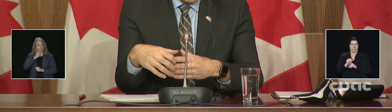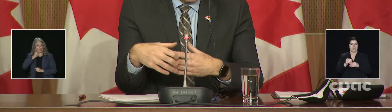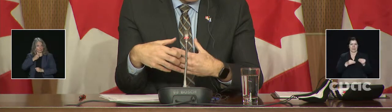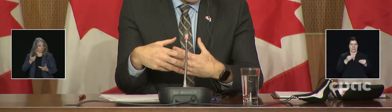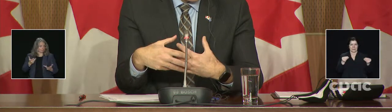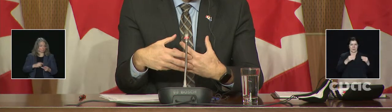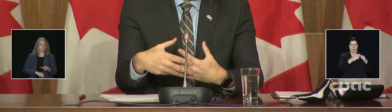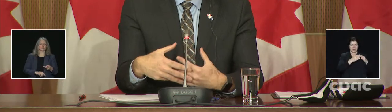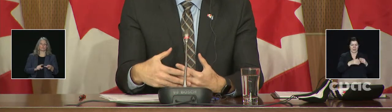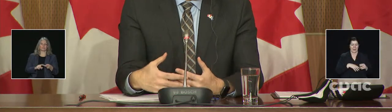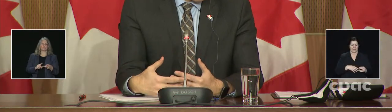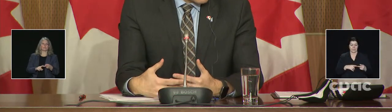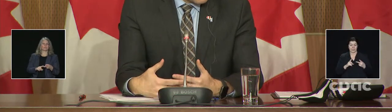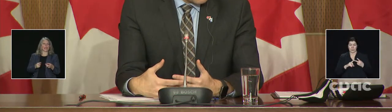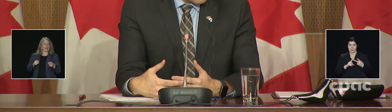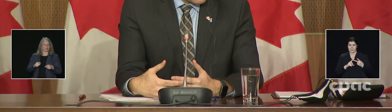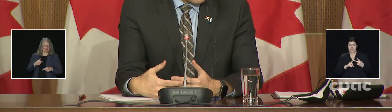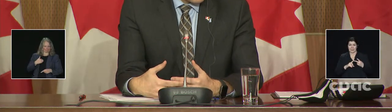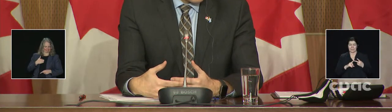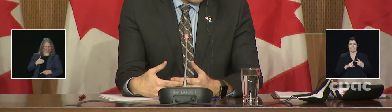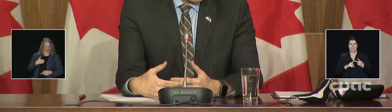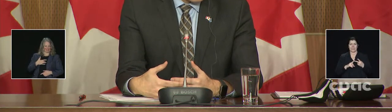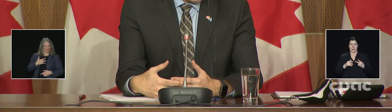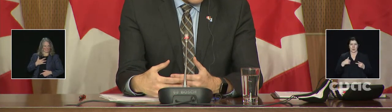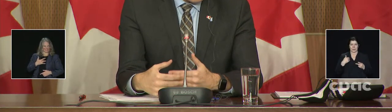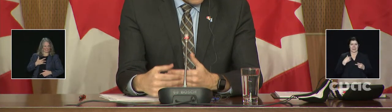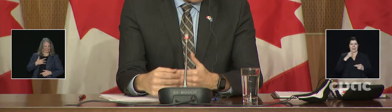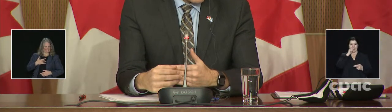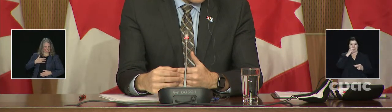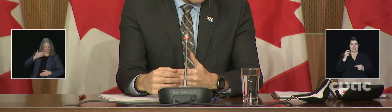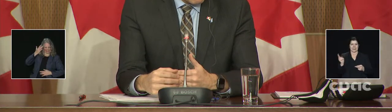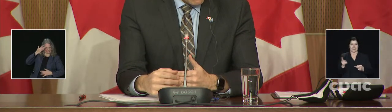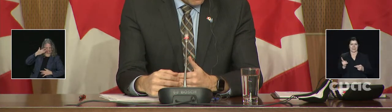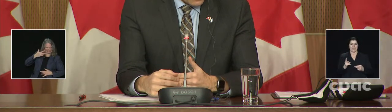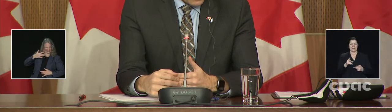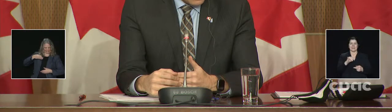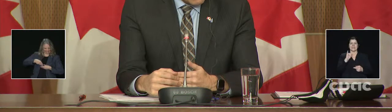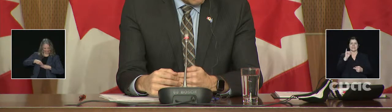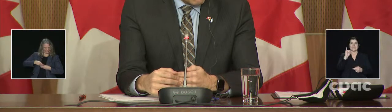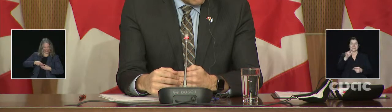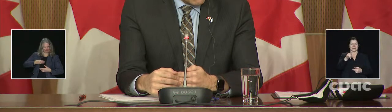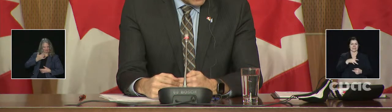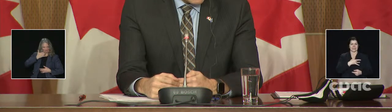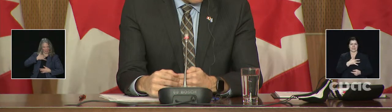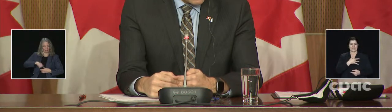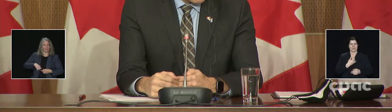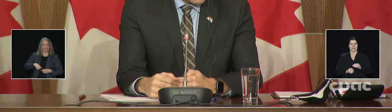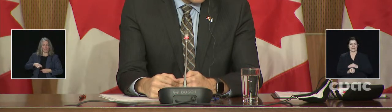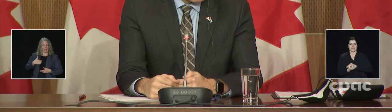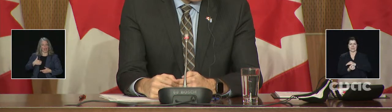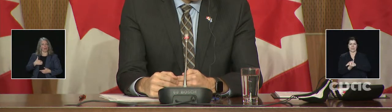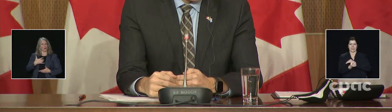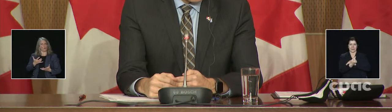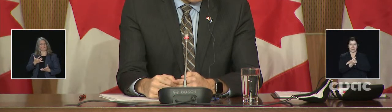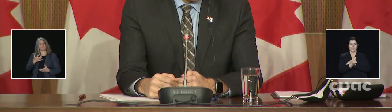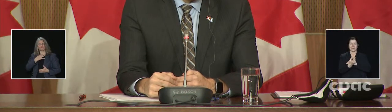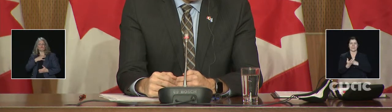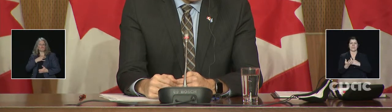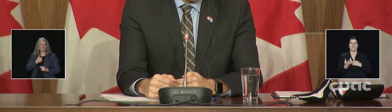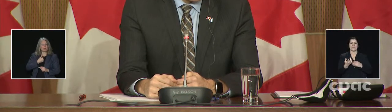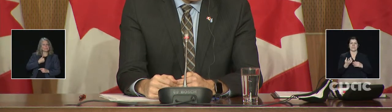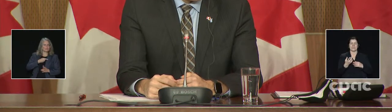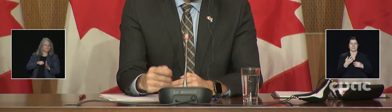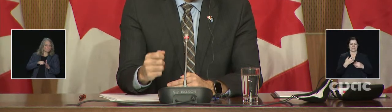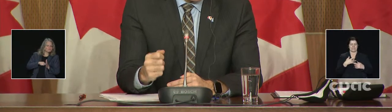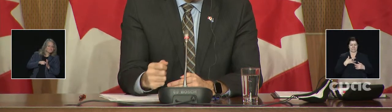you feel symptoms and you want to have a rapid check of whether these symptoms are symptoms